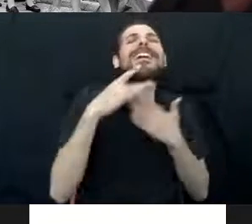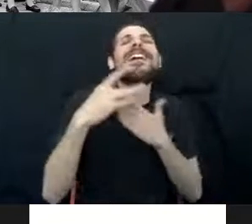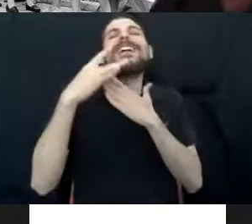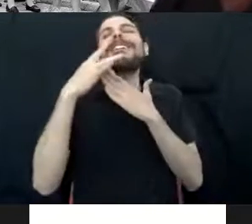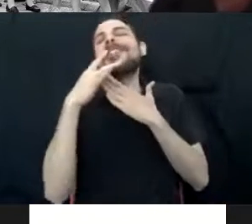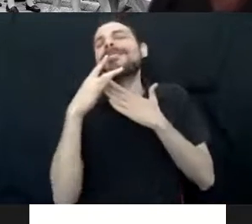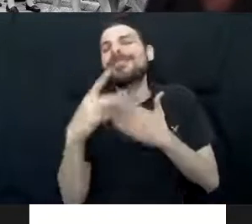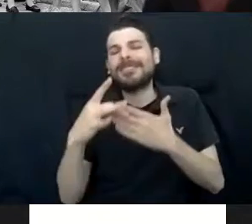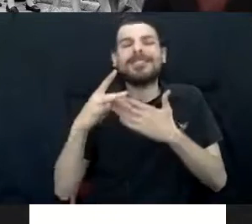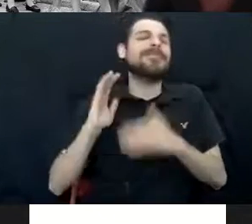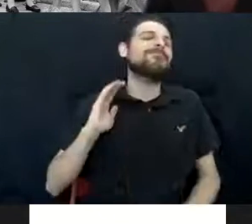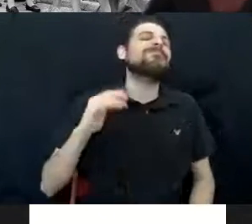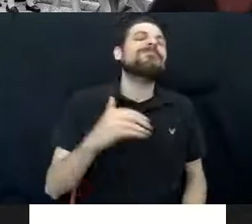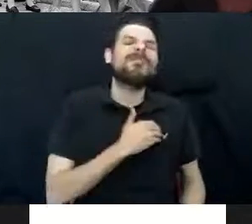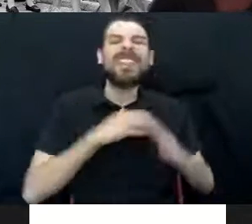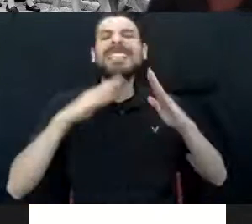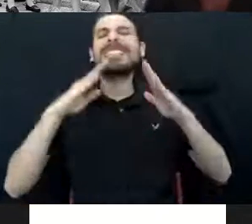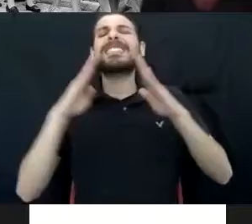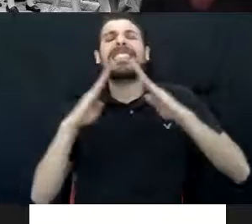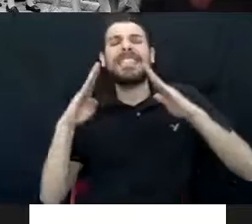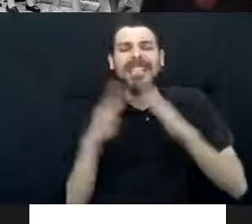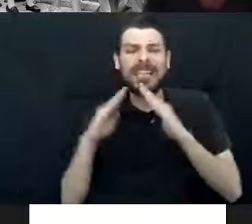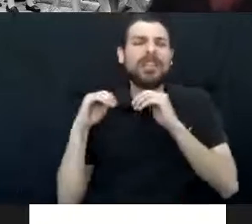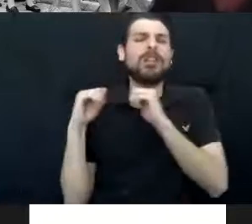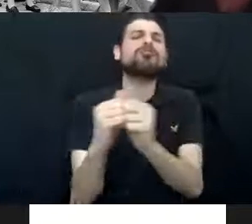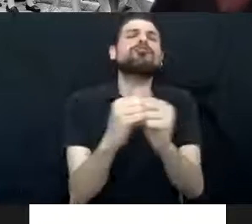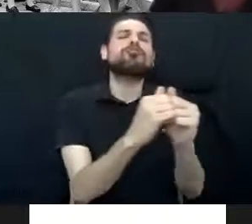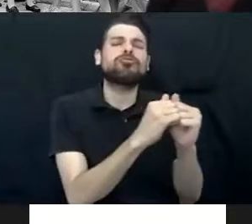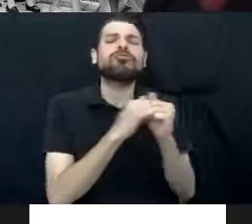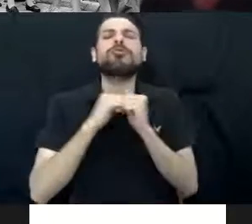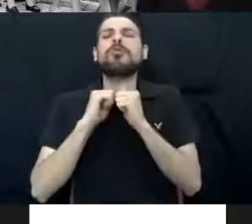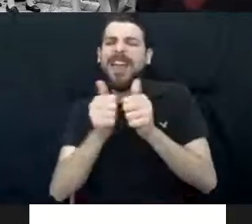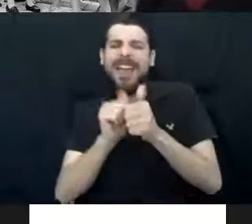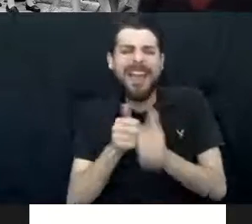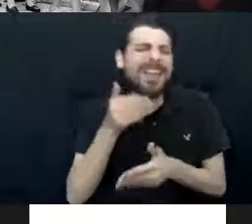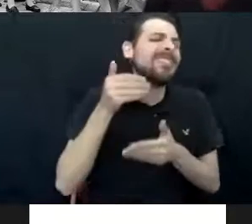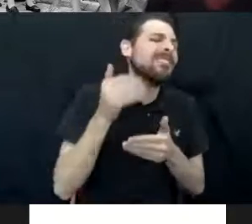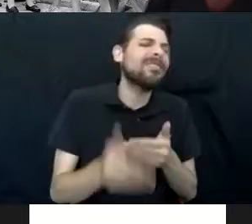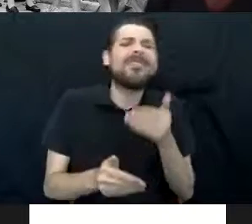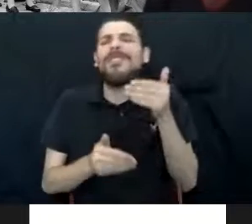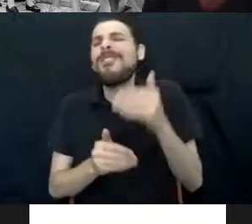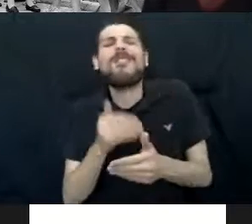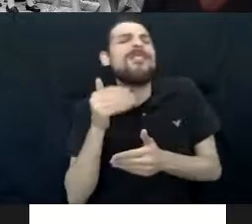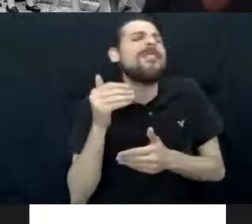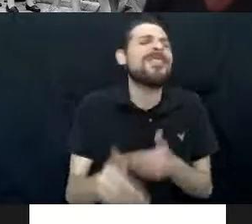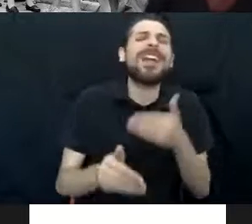guide our city while I run this race. Oh,